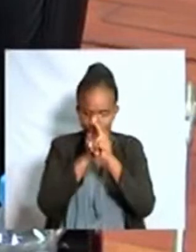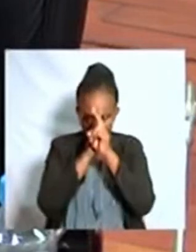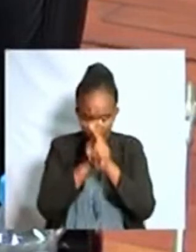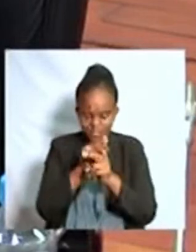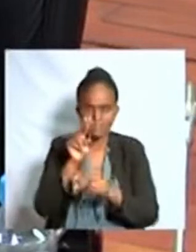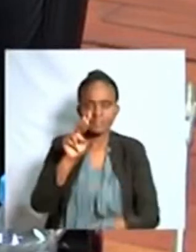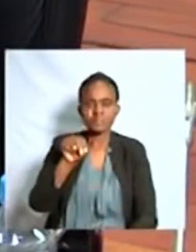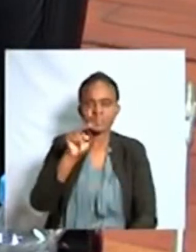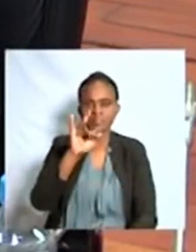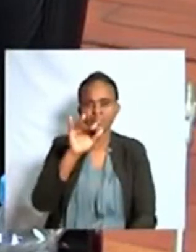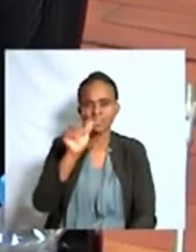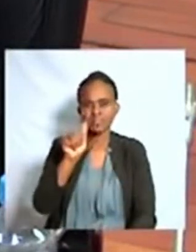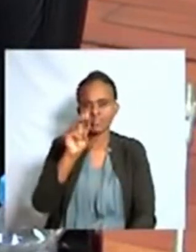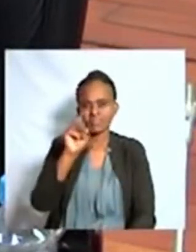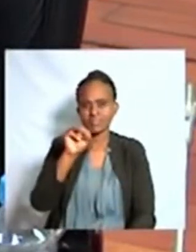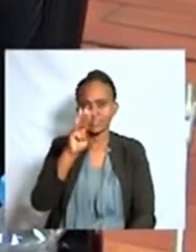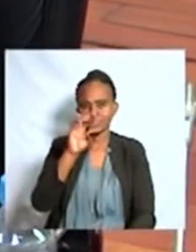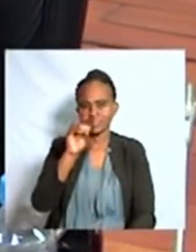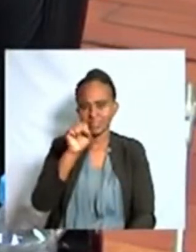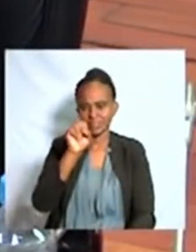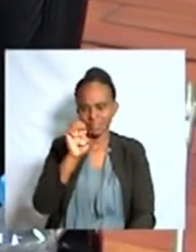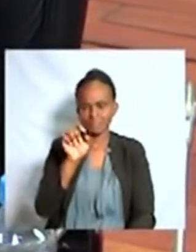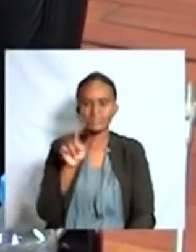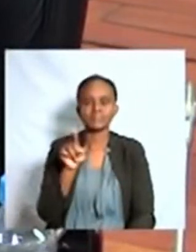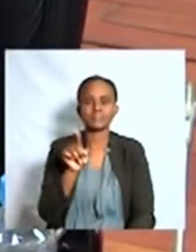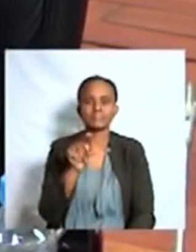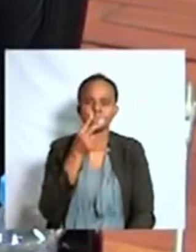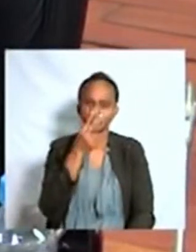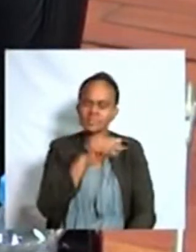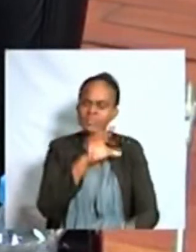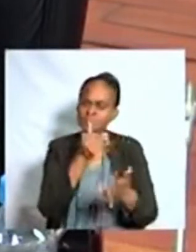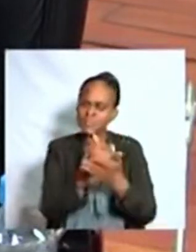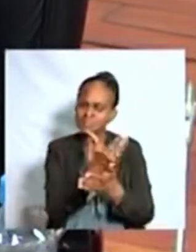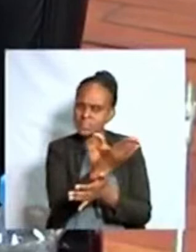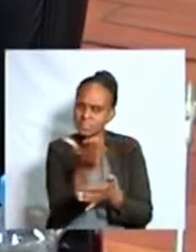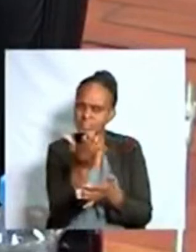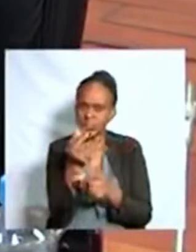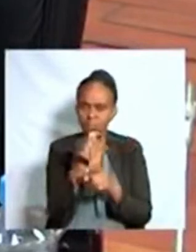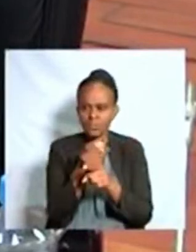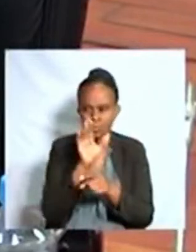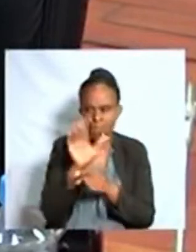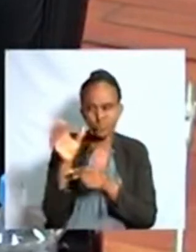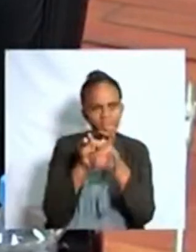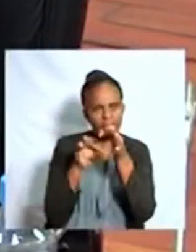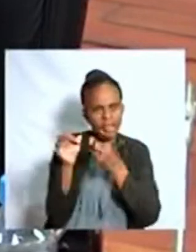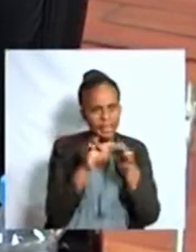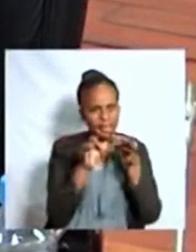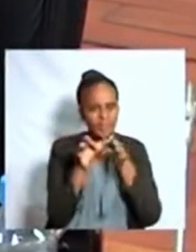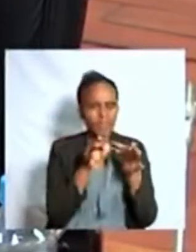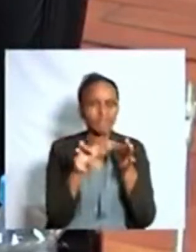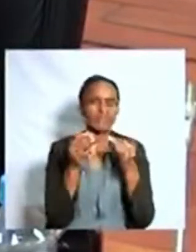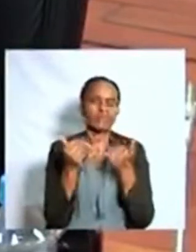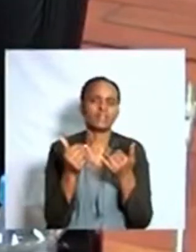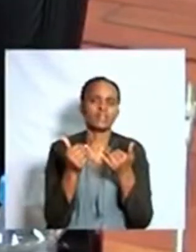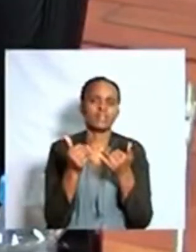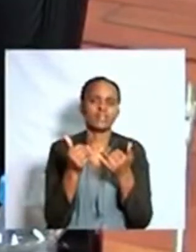Chair, when you look at this whole thing, and from the explanation